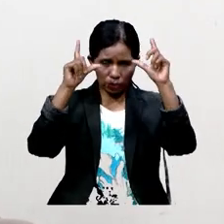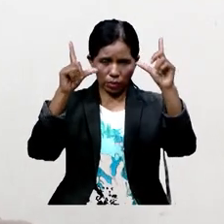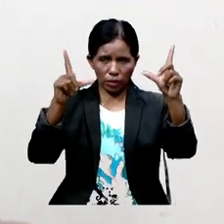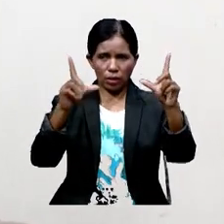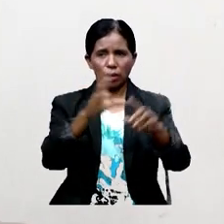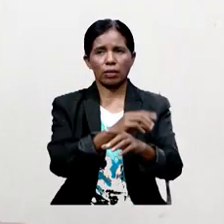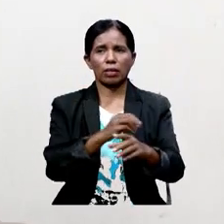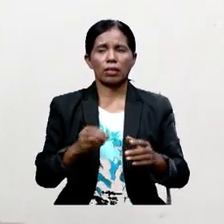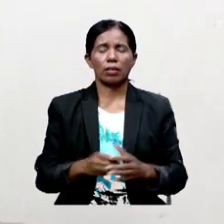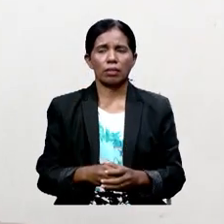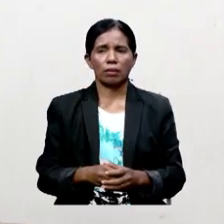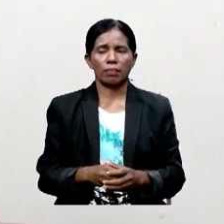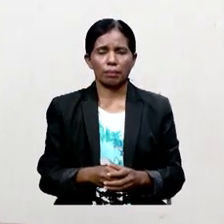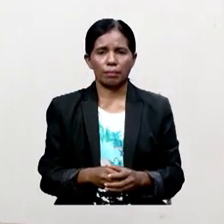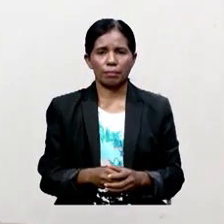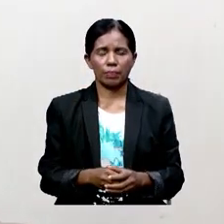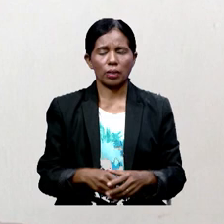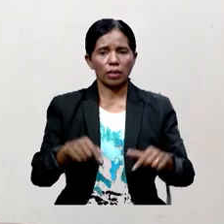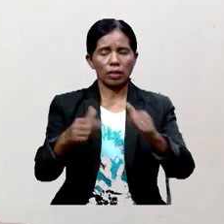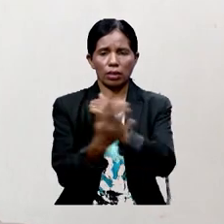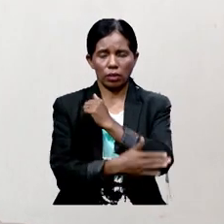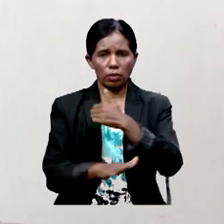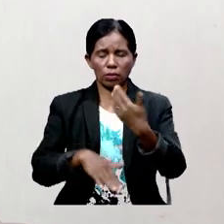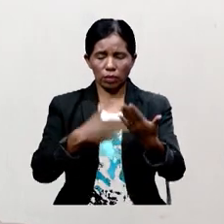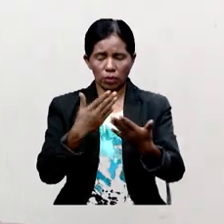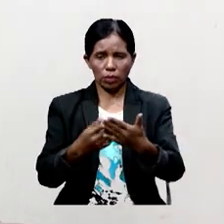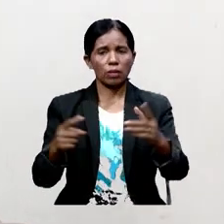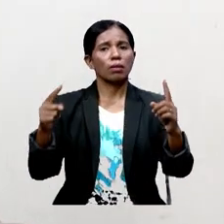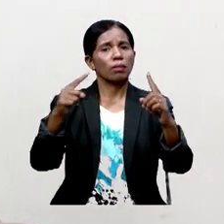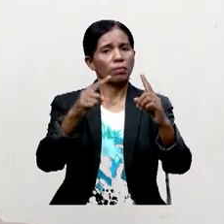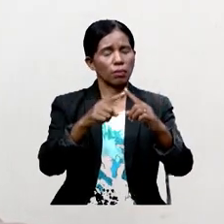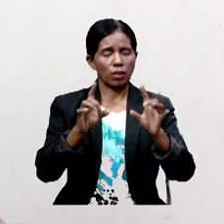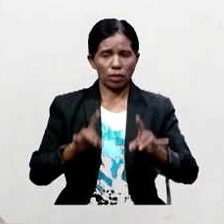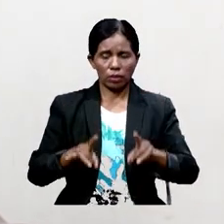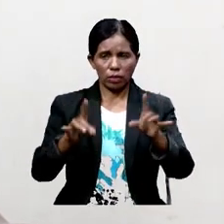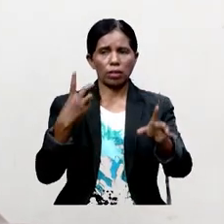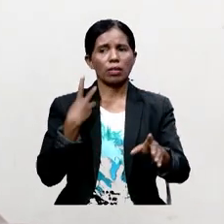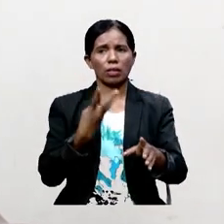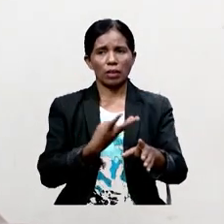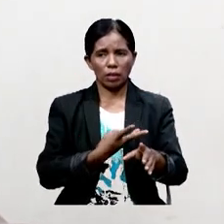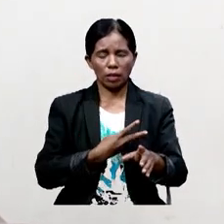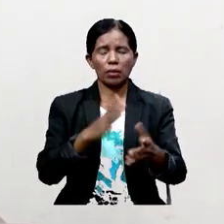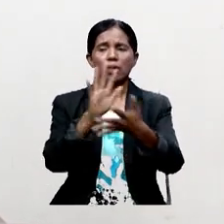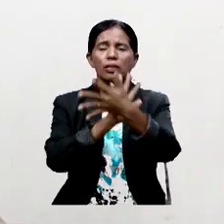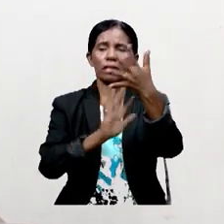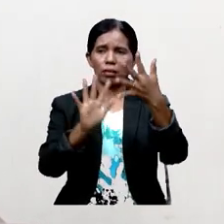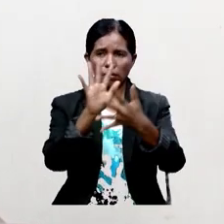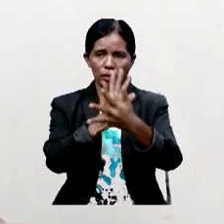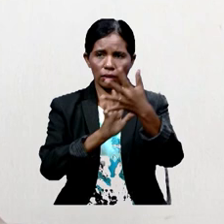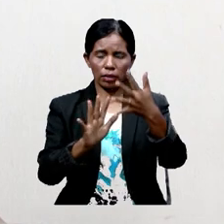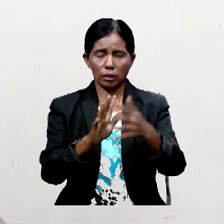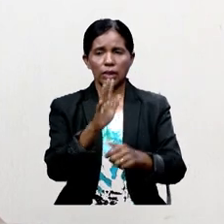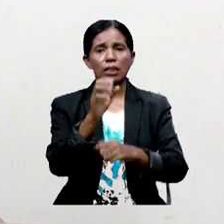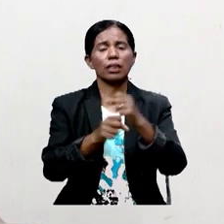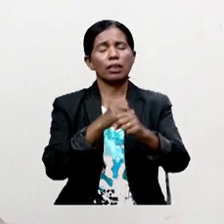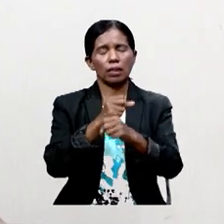the newest accession country. To Australia, we will be celebrating 50